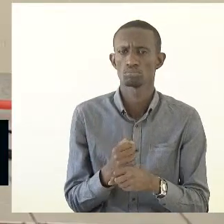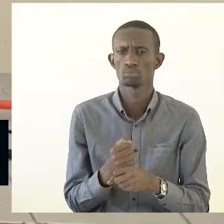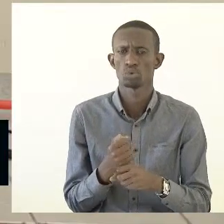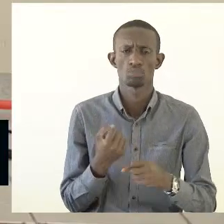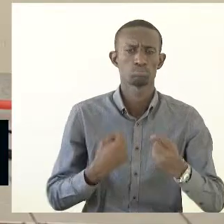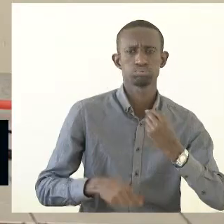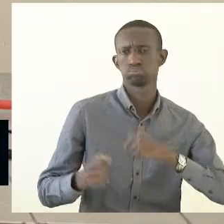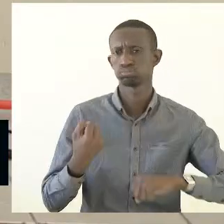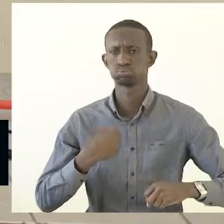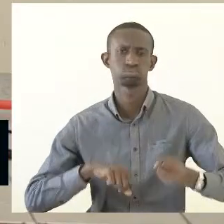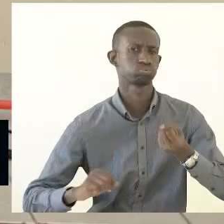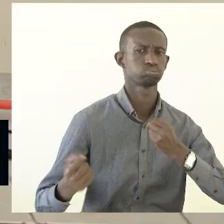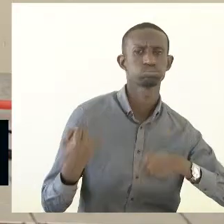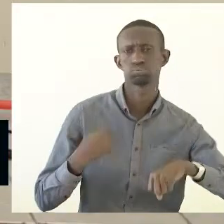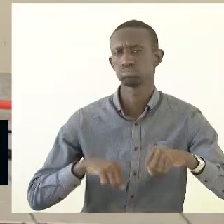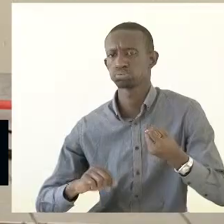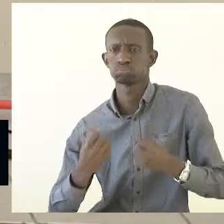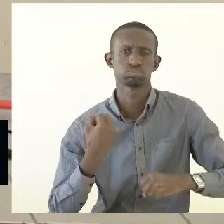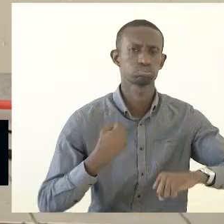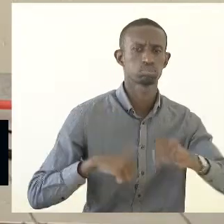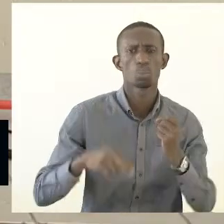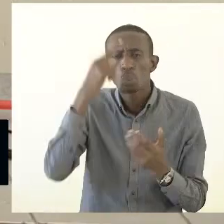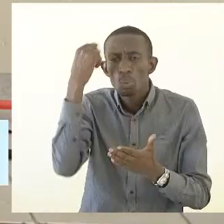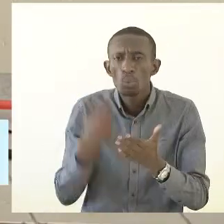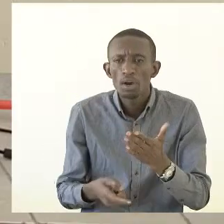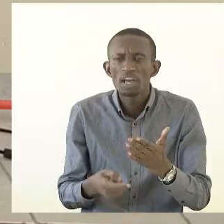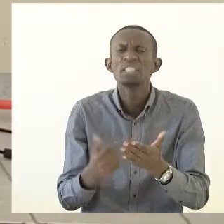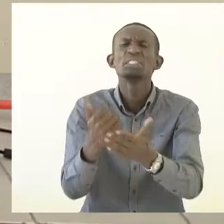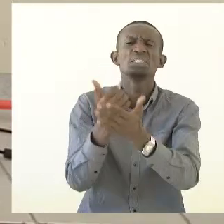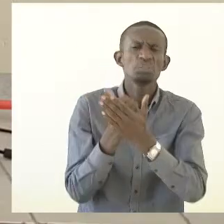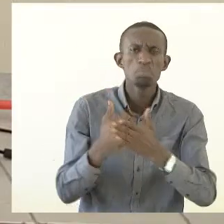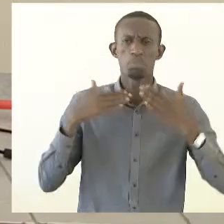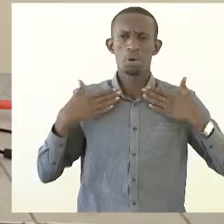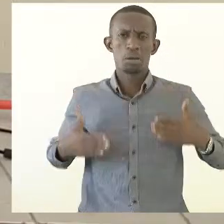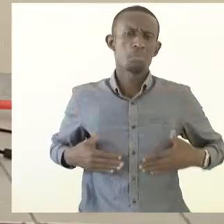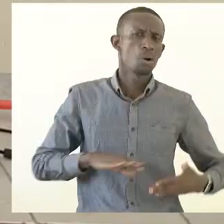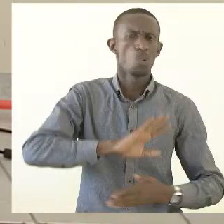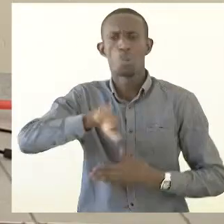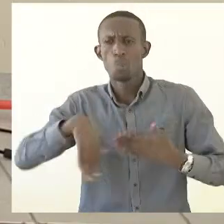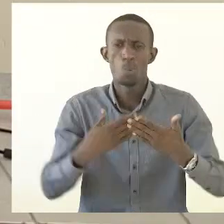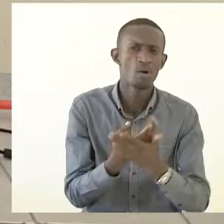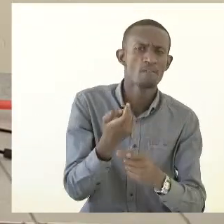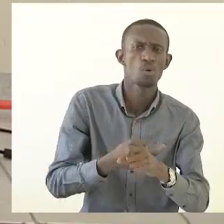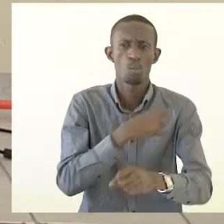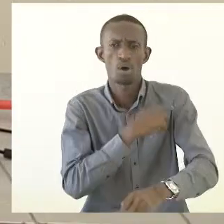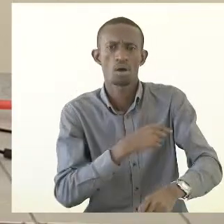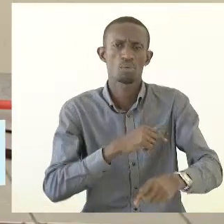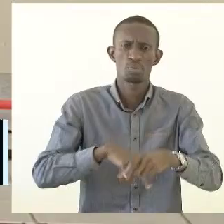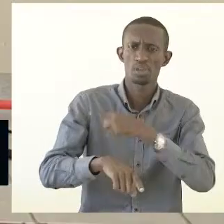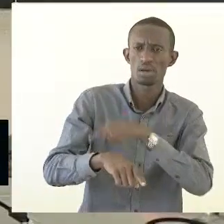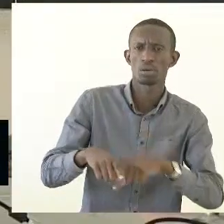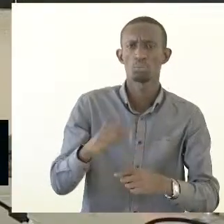movement. But when it comes to locomotion, that is shifting the whole body from one place to another place. So once